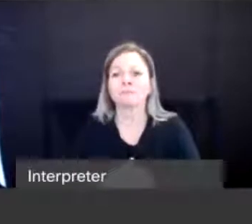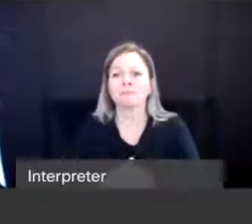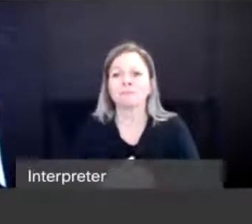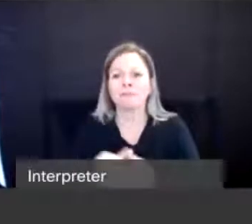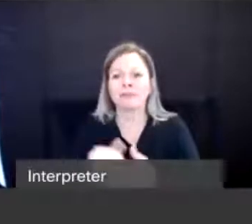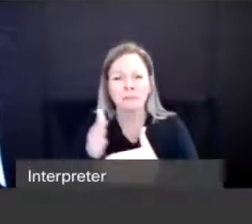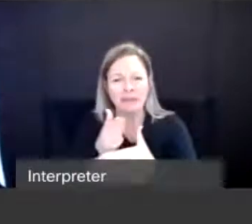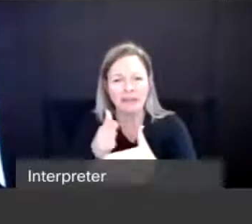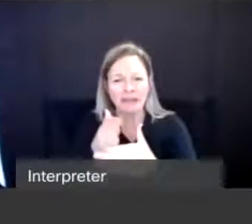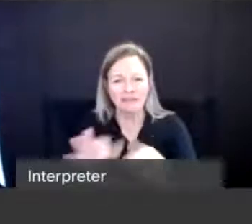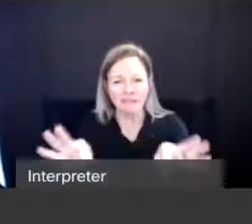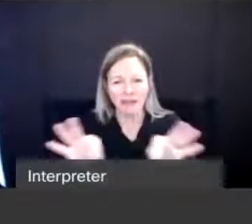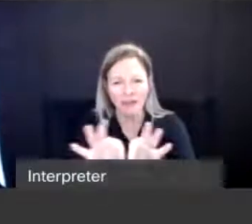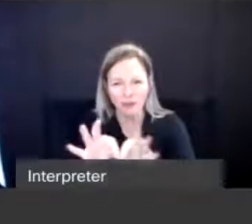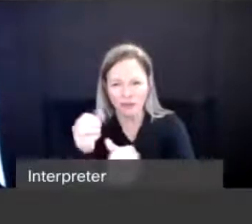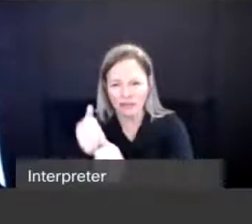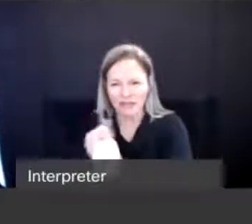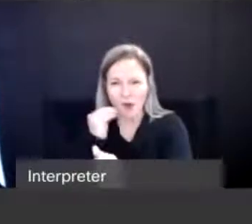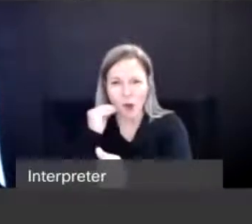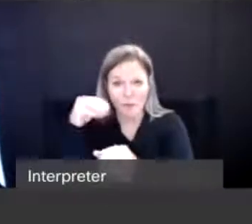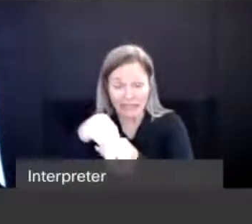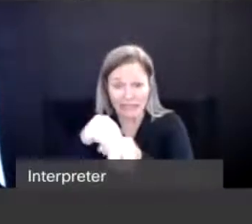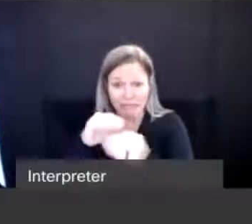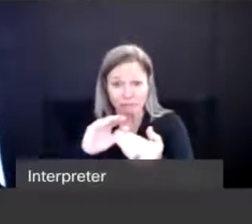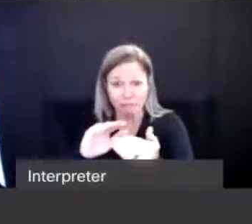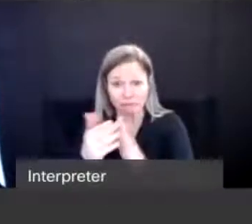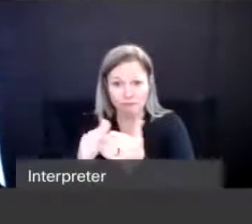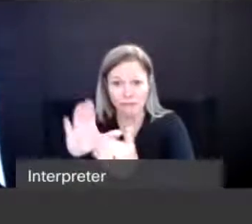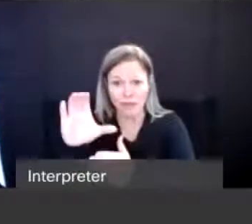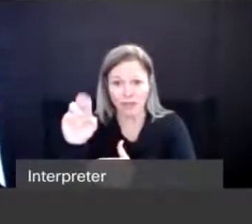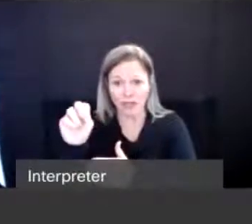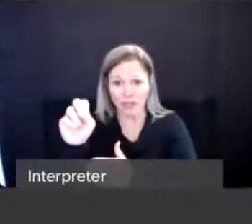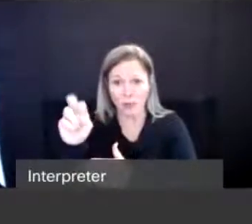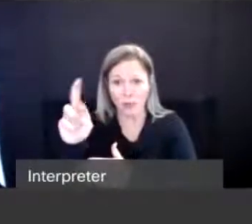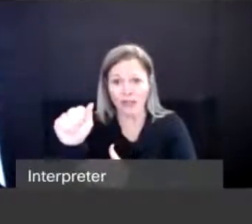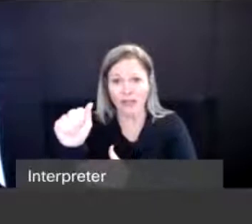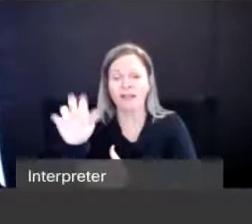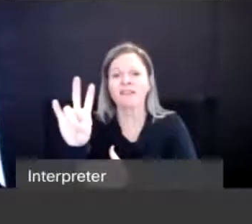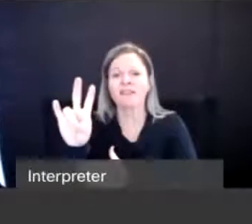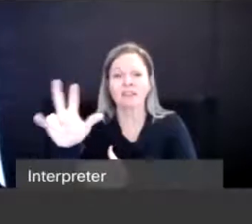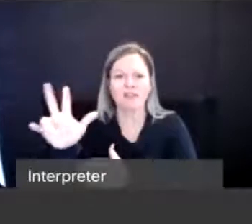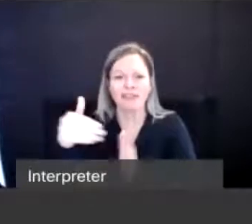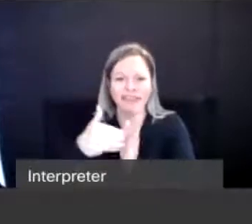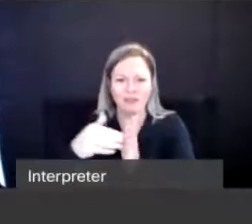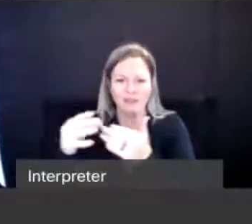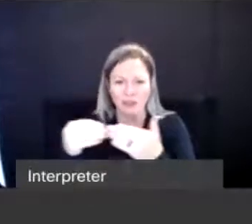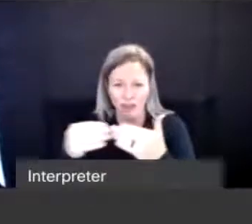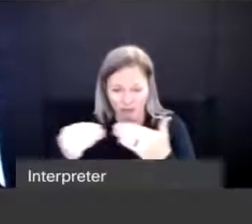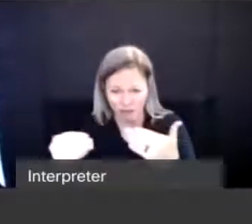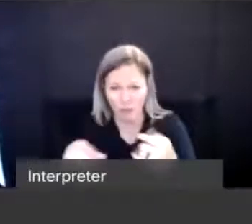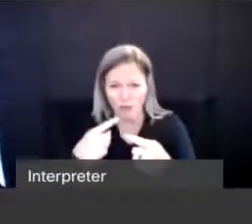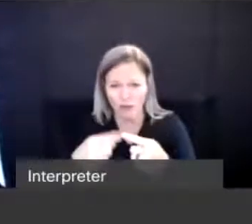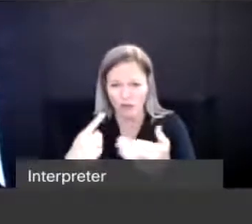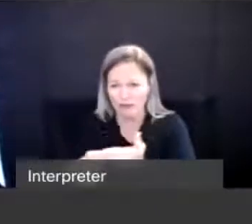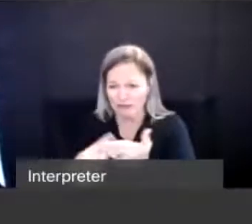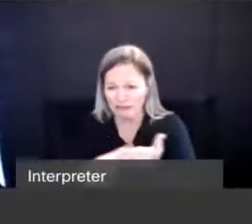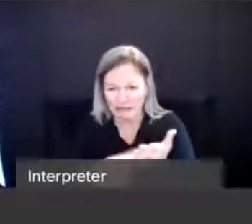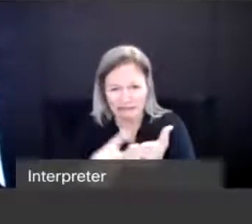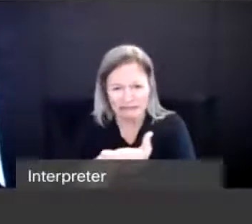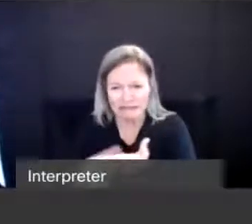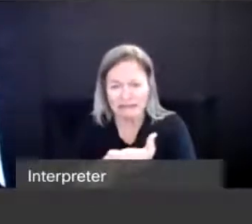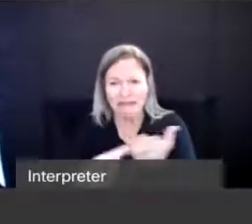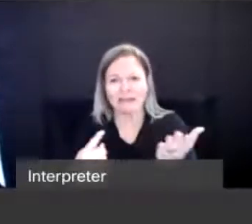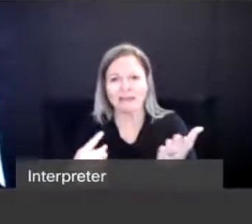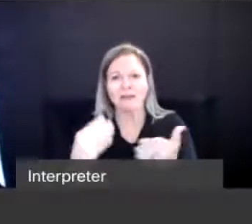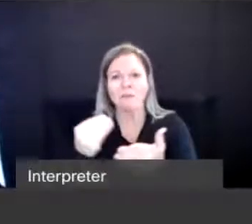a home in Concordia is $73,000. So when you start talking about mills and what those